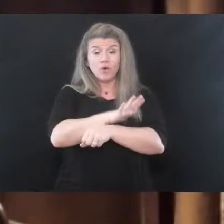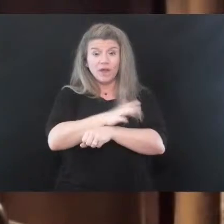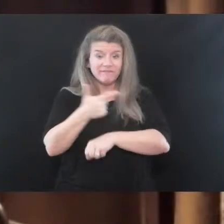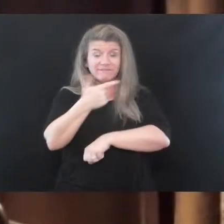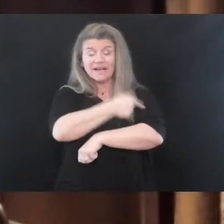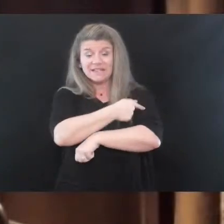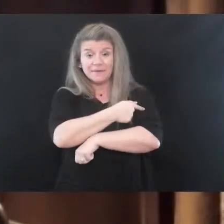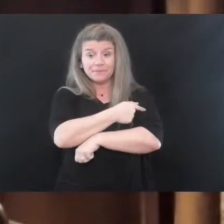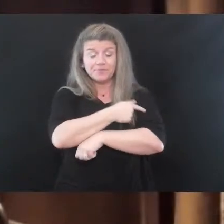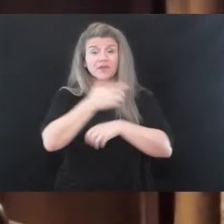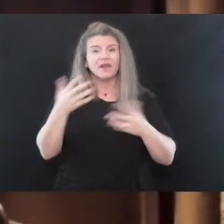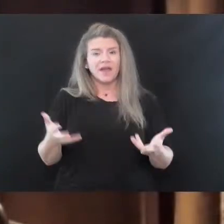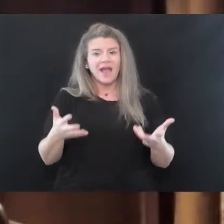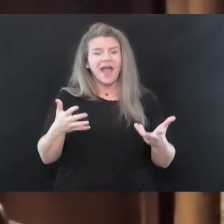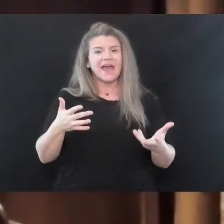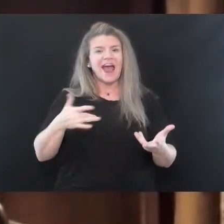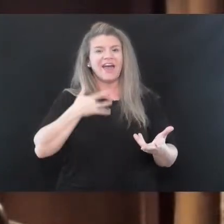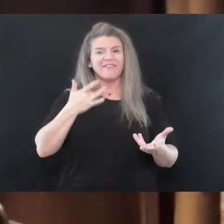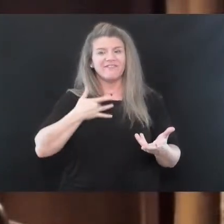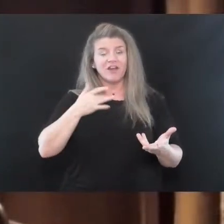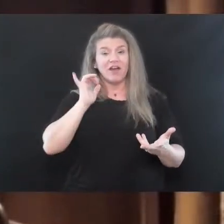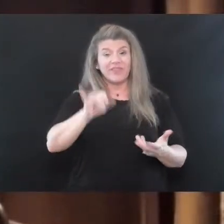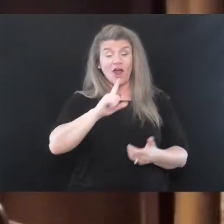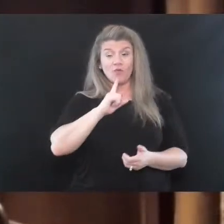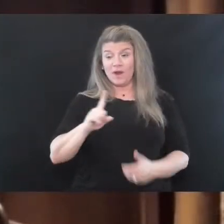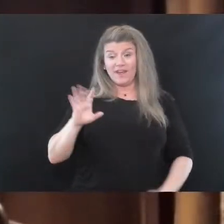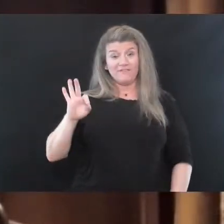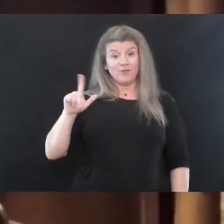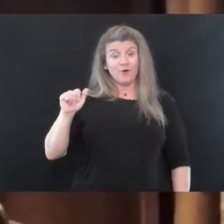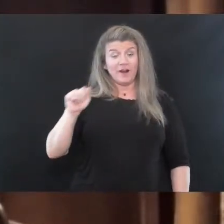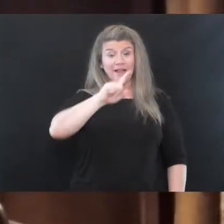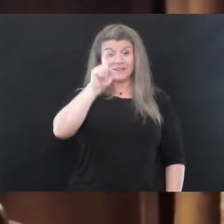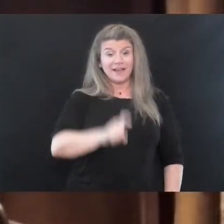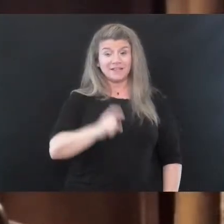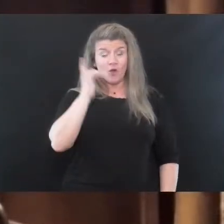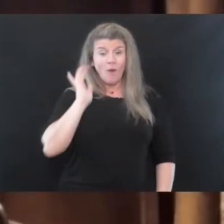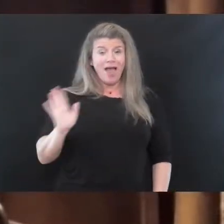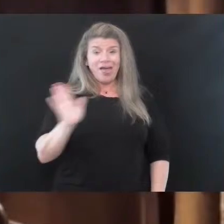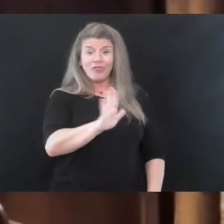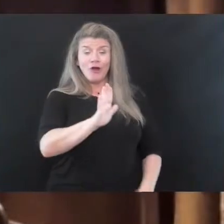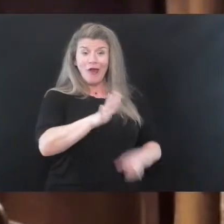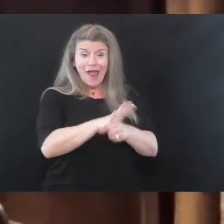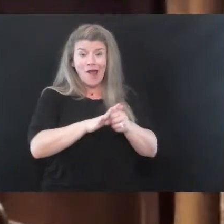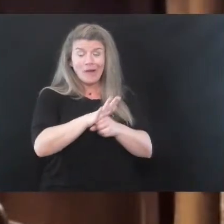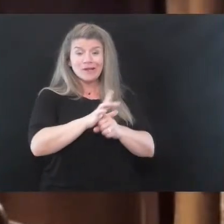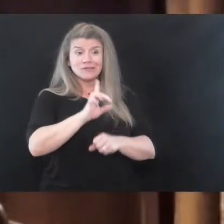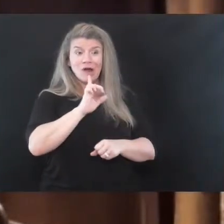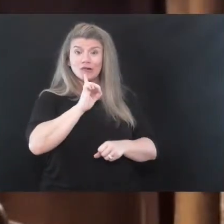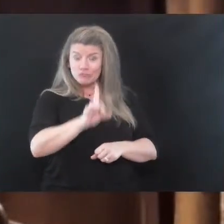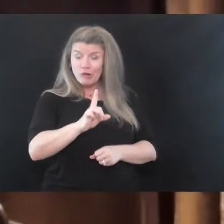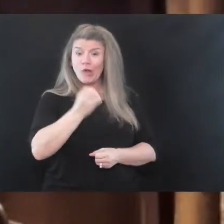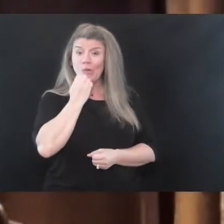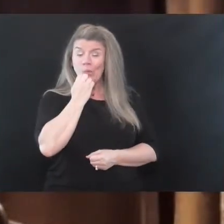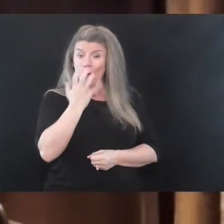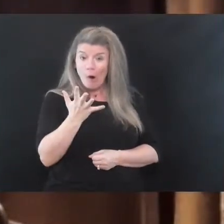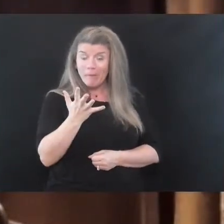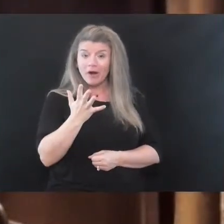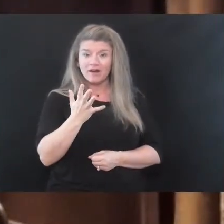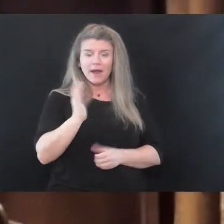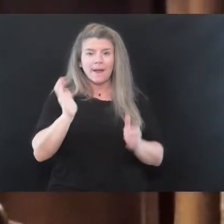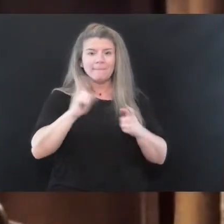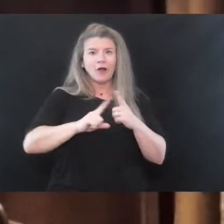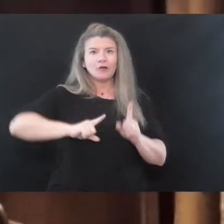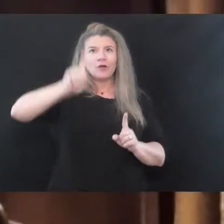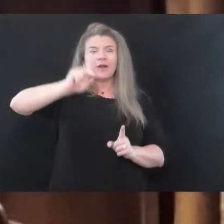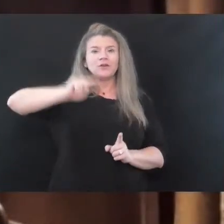vaccinated. And I think that when you look at Florida and Texas, because their climates are much warmer than the Great Lakes climates